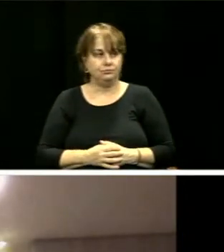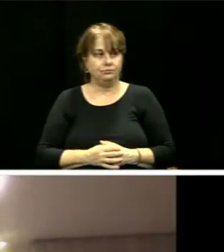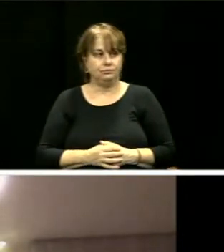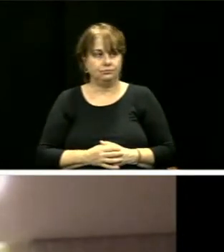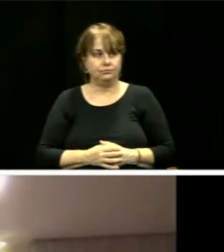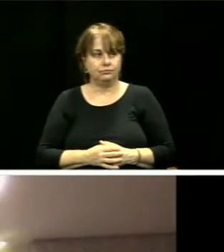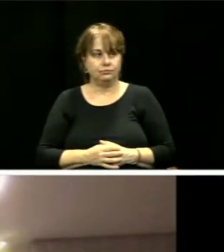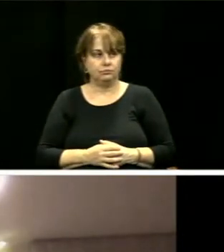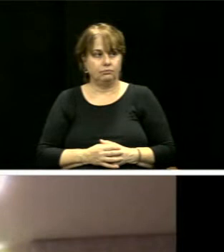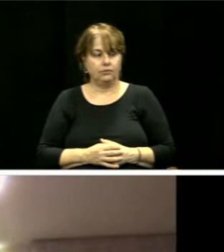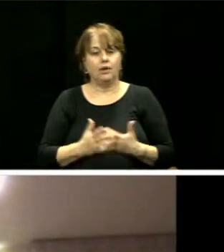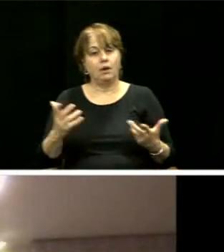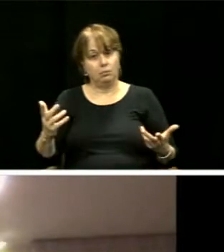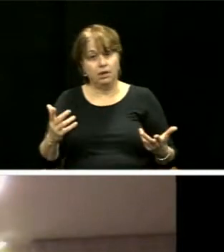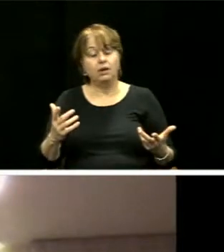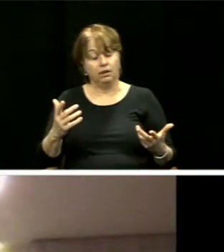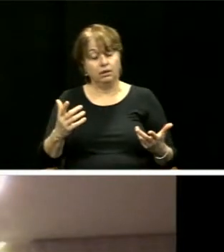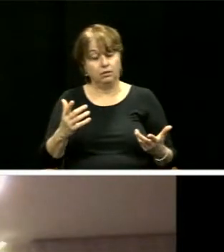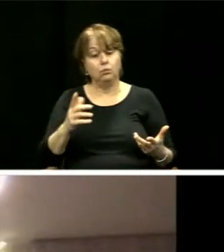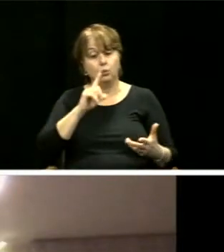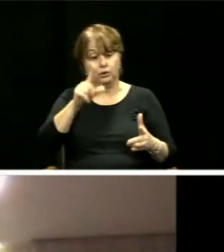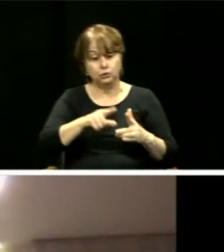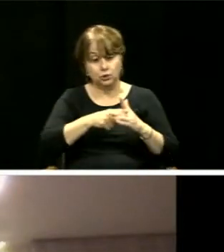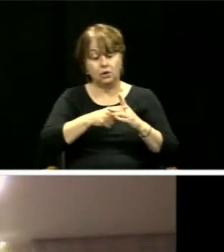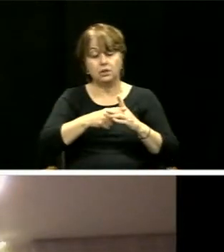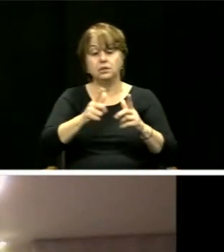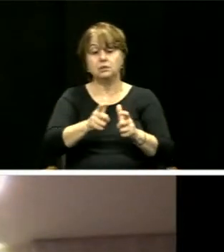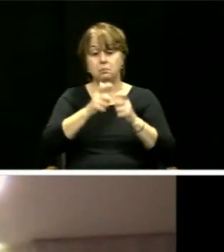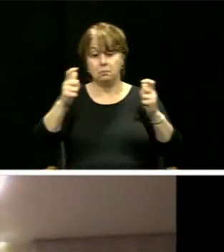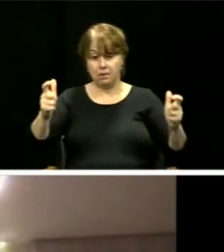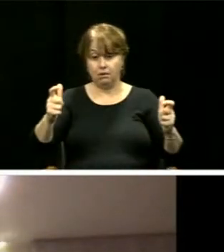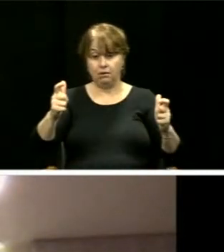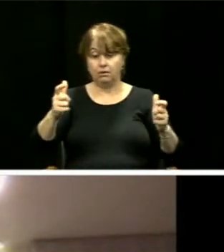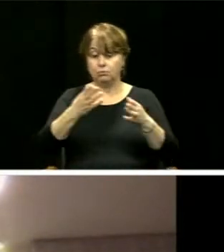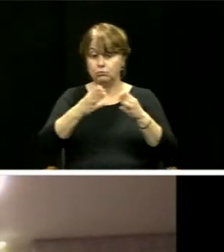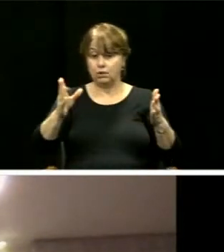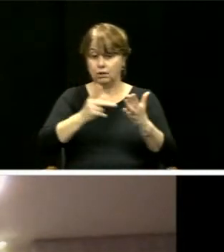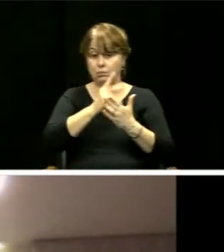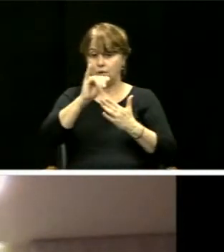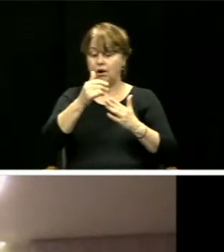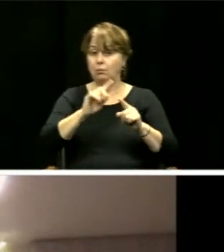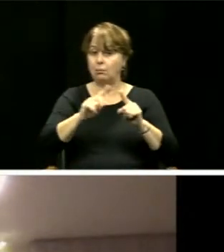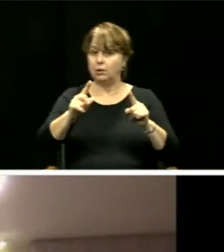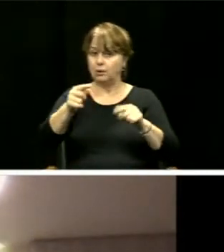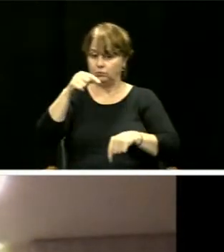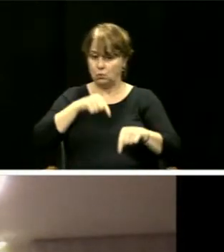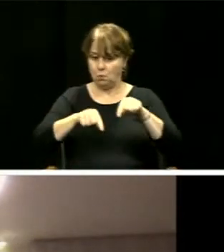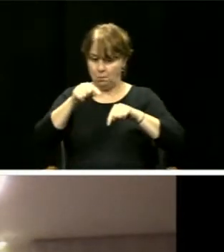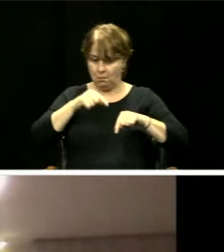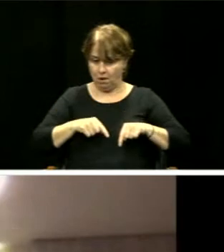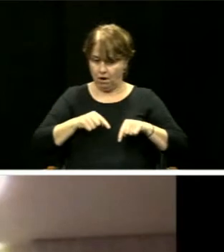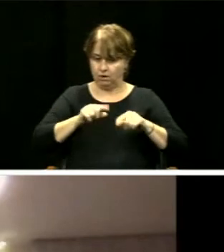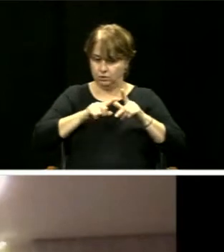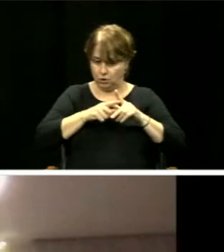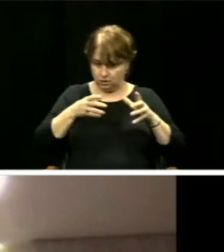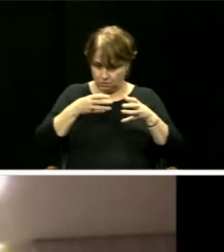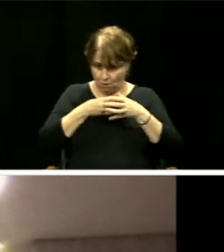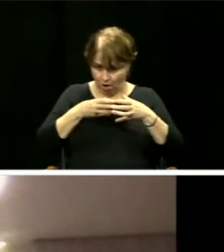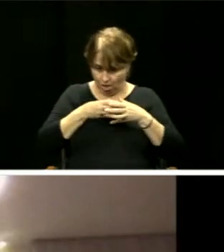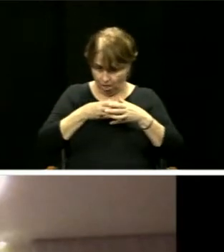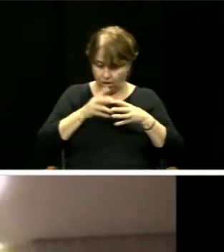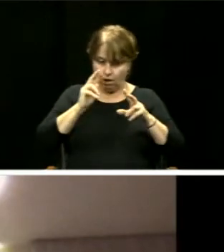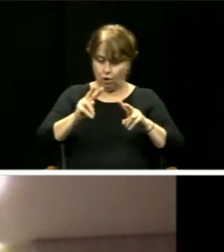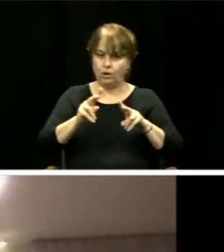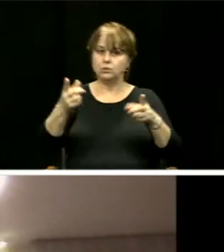in this much longer, broader project. So I think it's important to start small and work our way to a